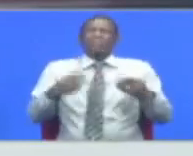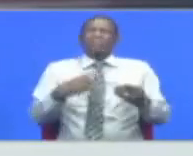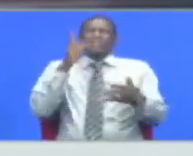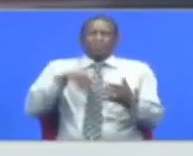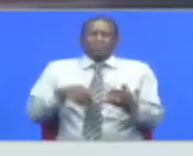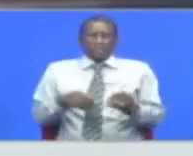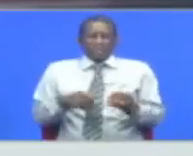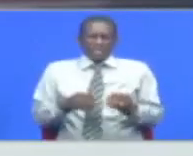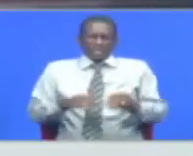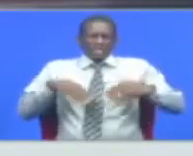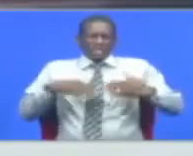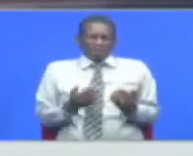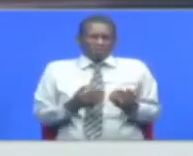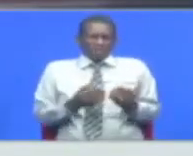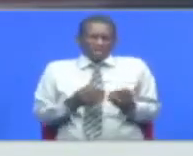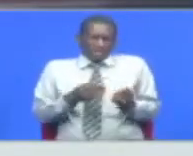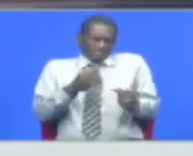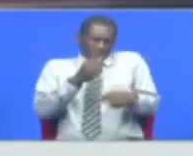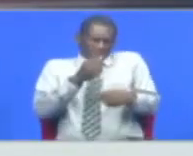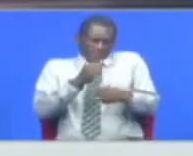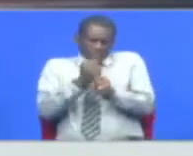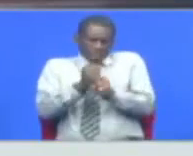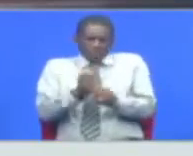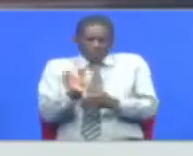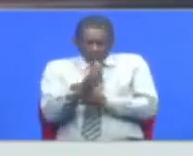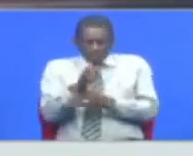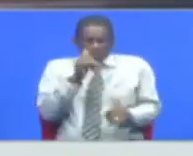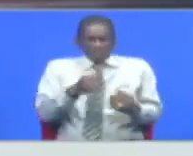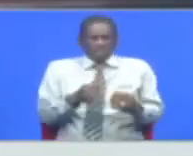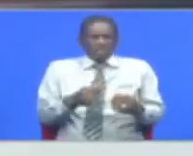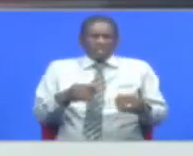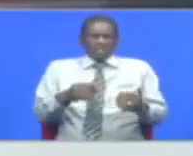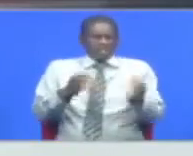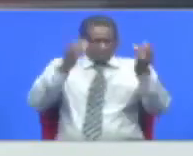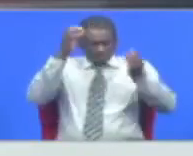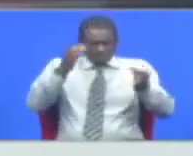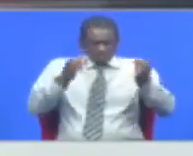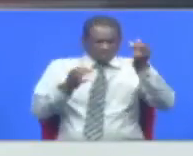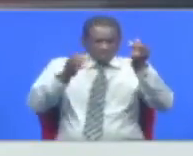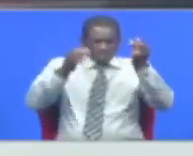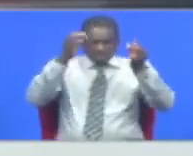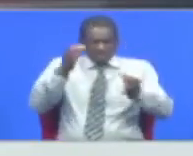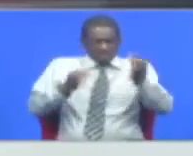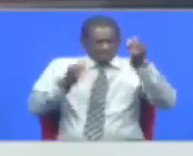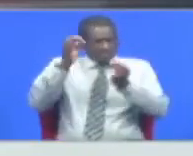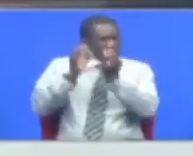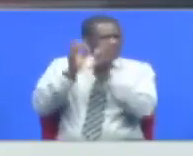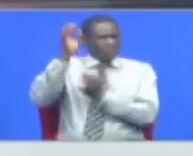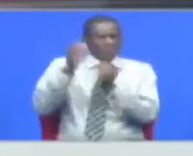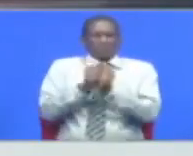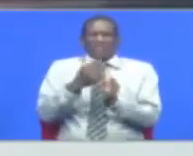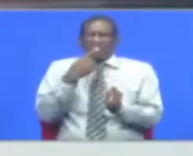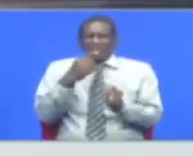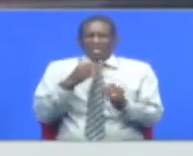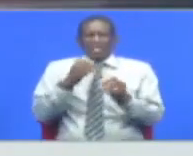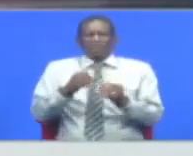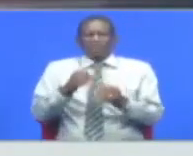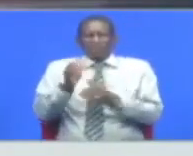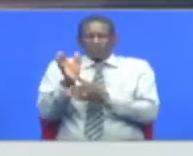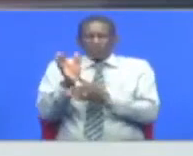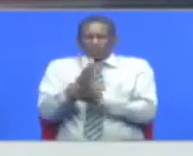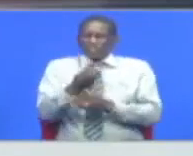physical appearance that tells them apart. Well, these are just some of the dilemmas fish lovers in the country have been grappling with since